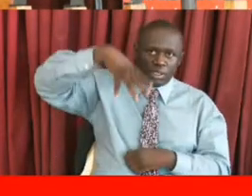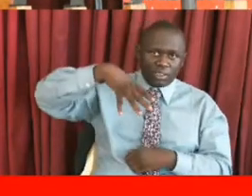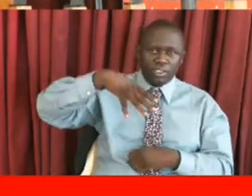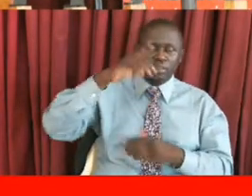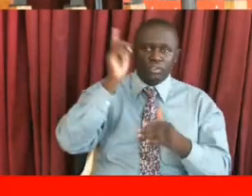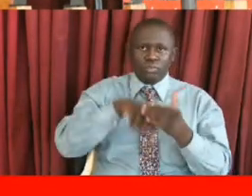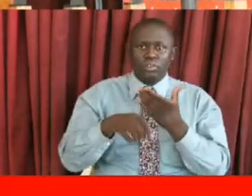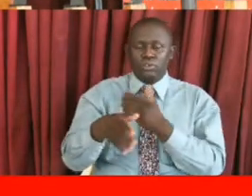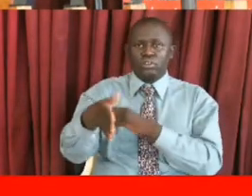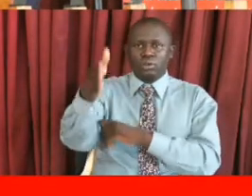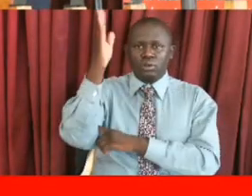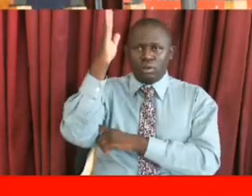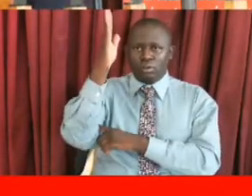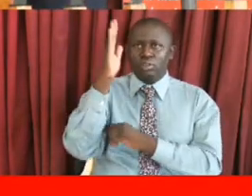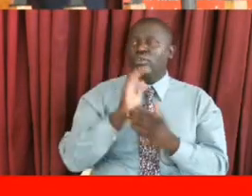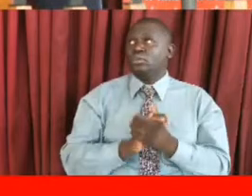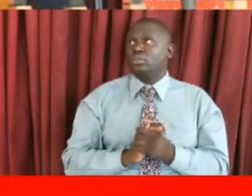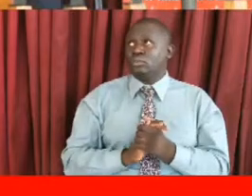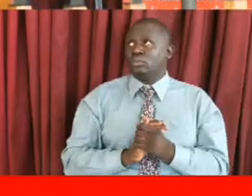divine